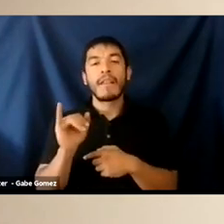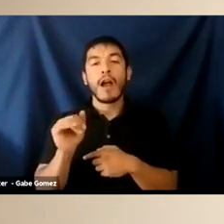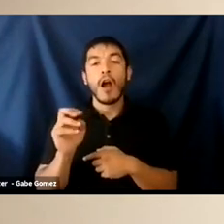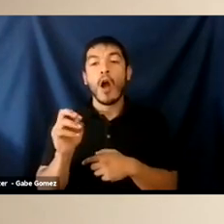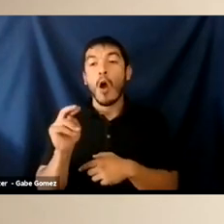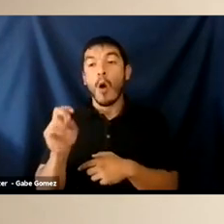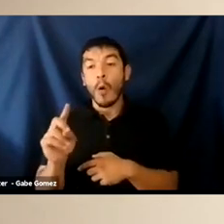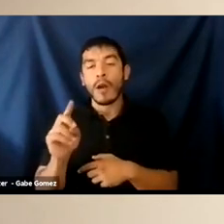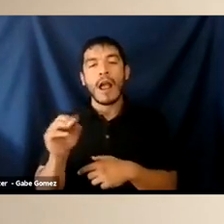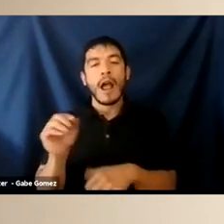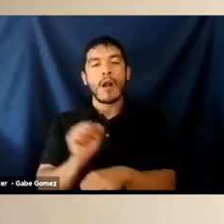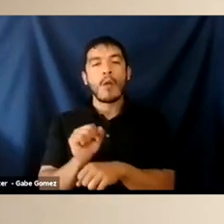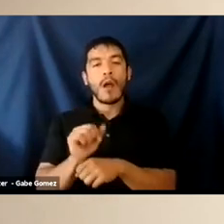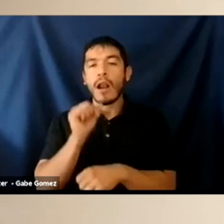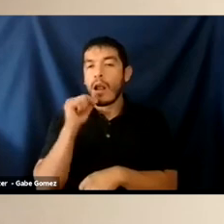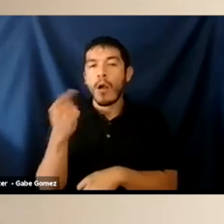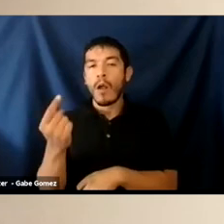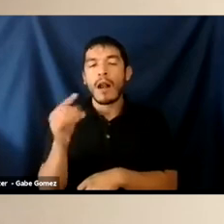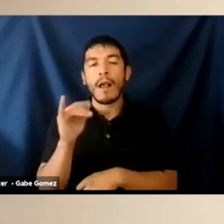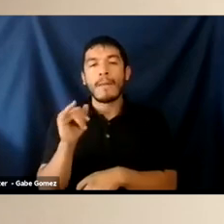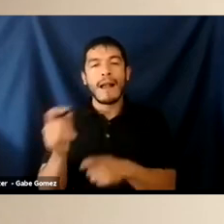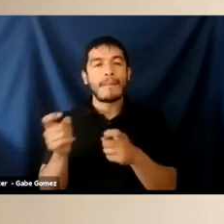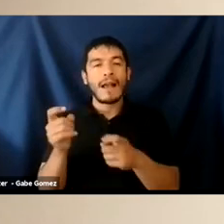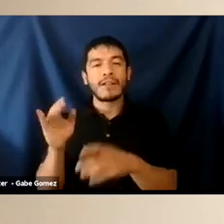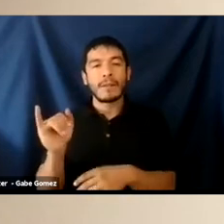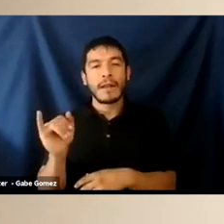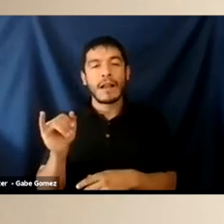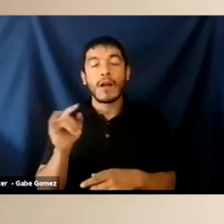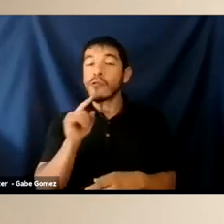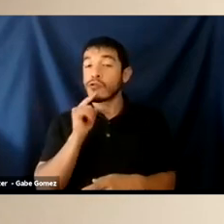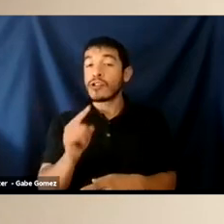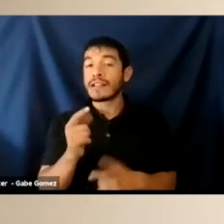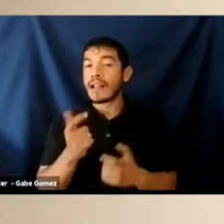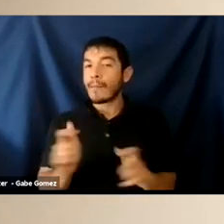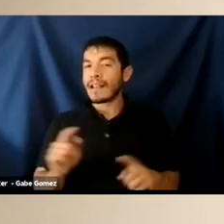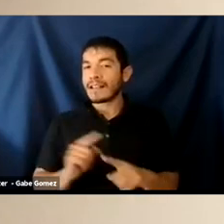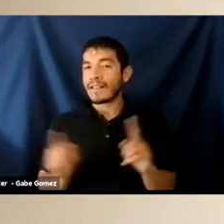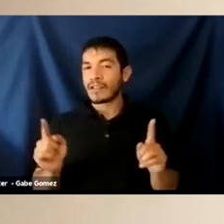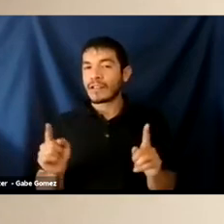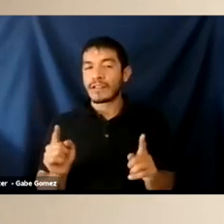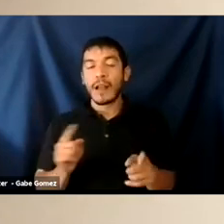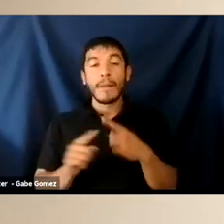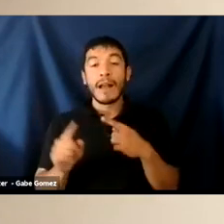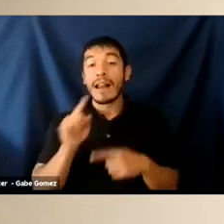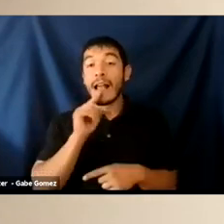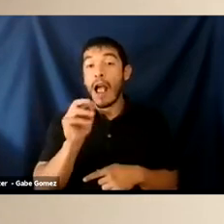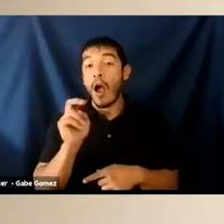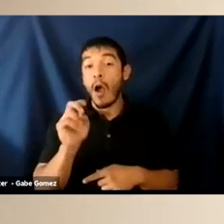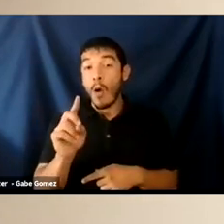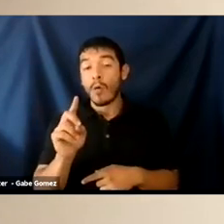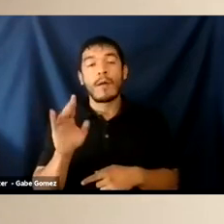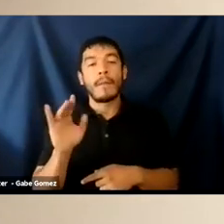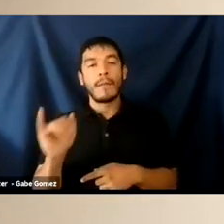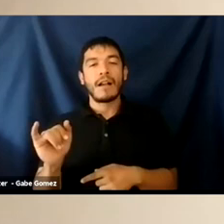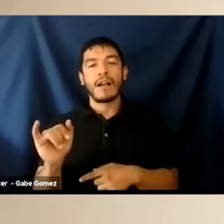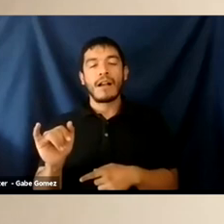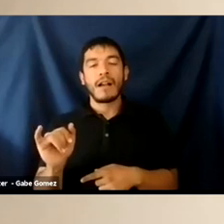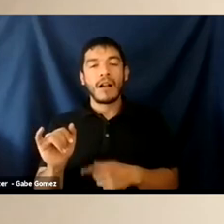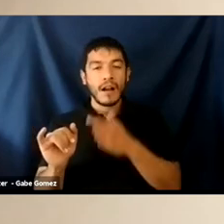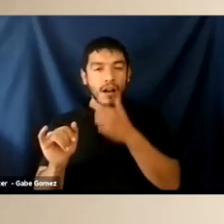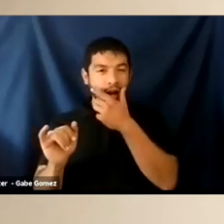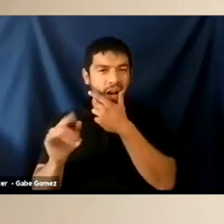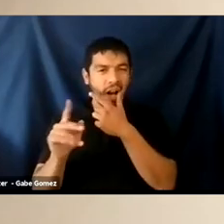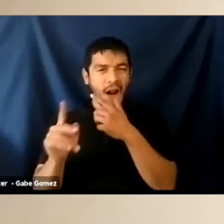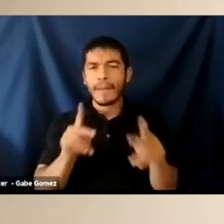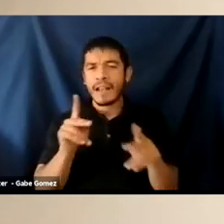and operated, not just managed by, which is a crucial distinction, but actually owned by